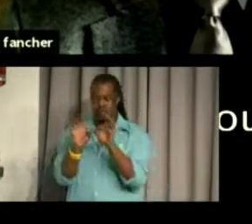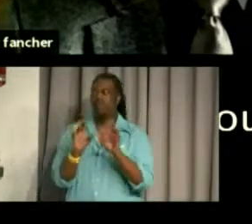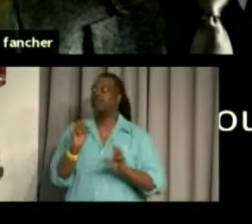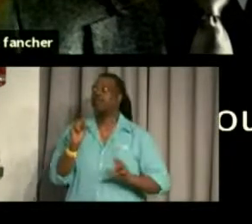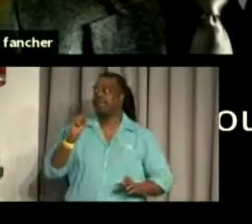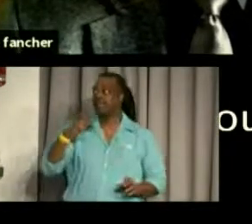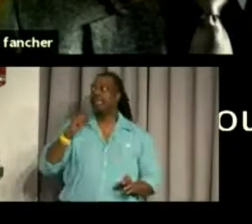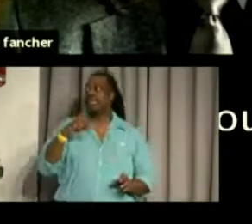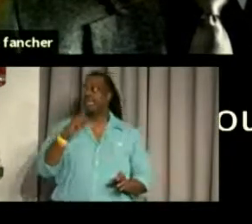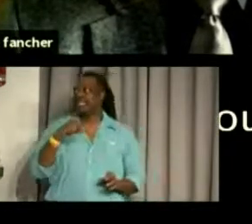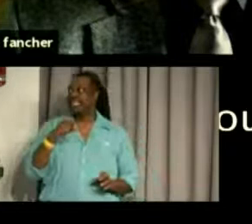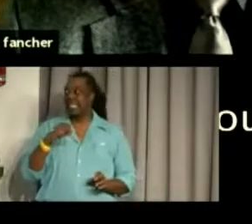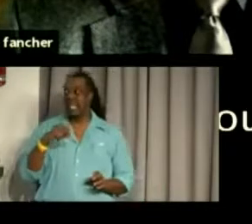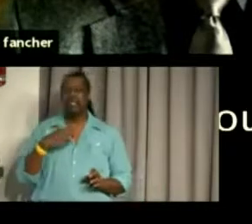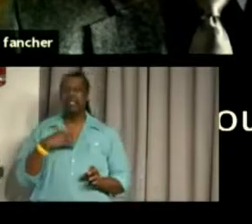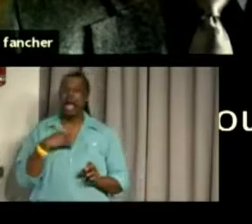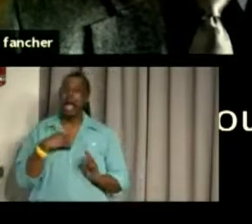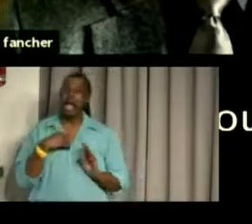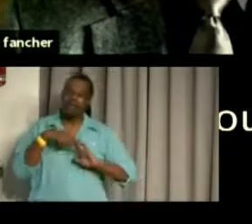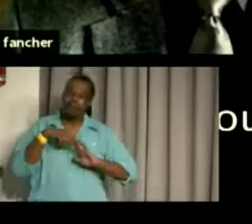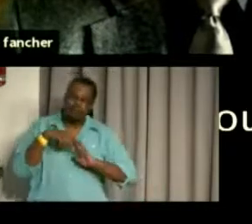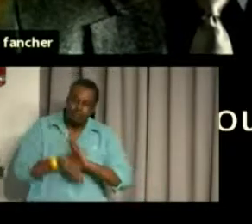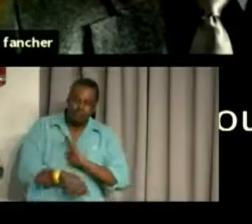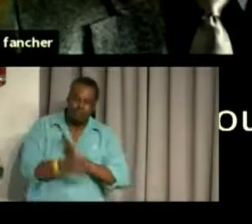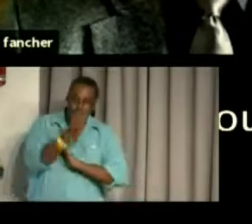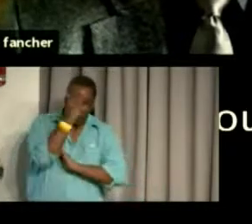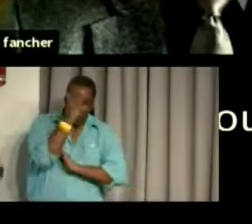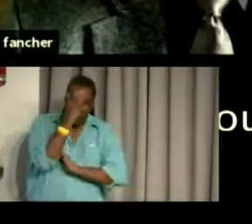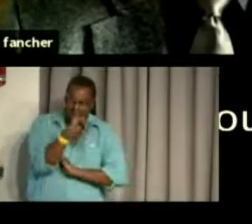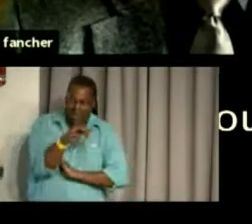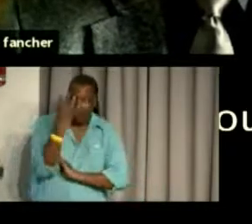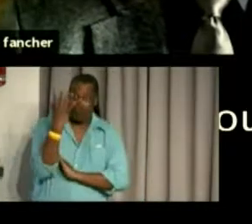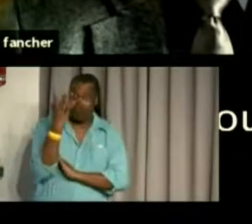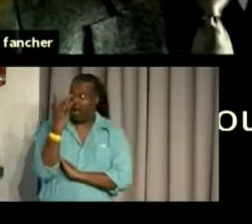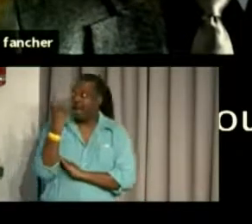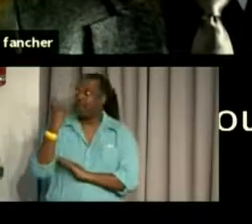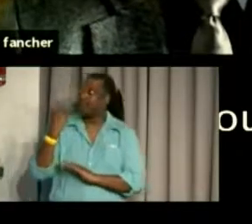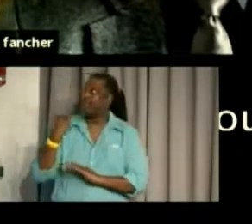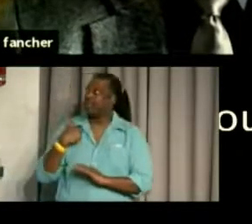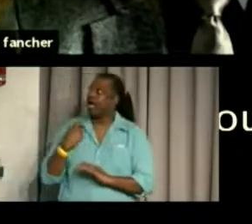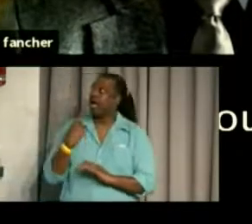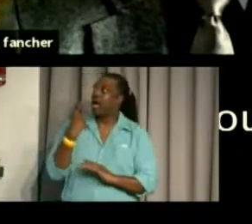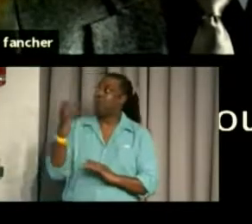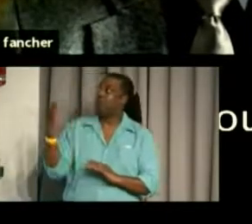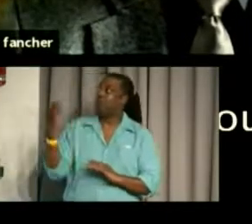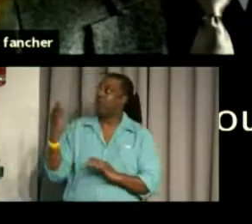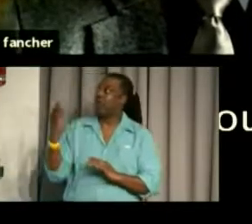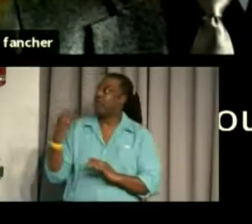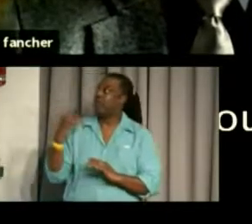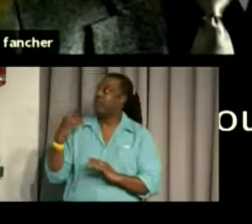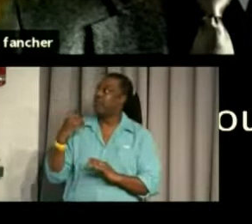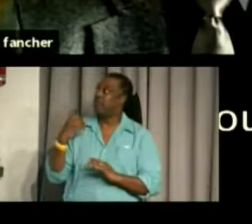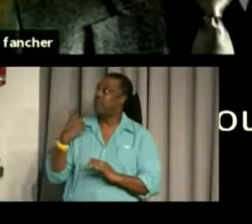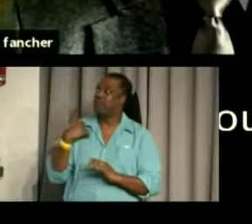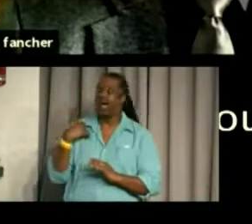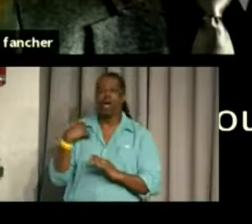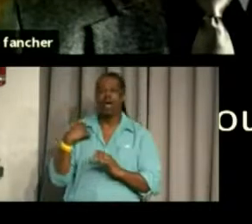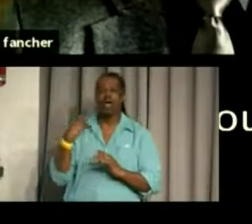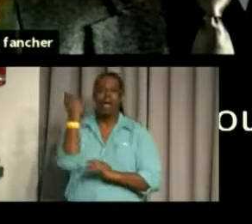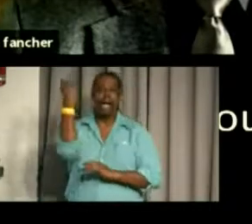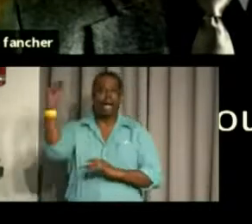Yes, I am intimately aware of it because I was one of the activists and